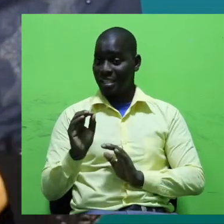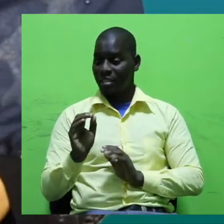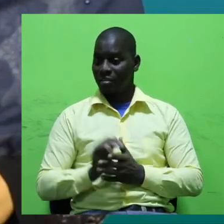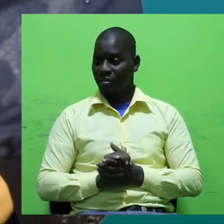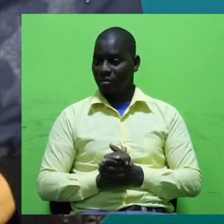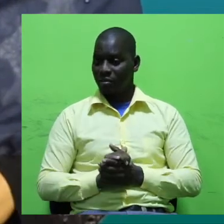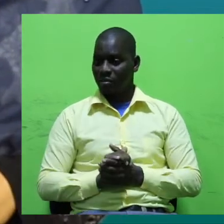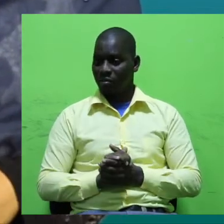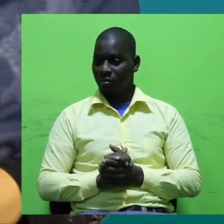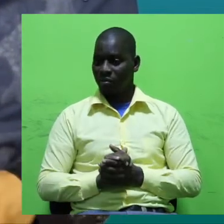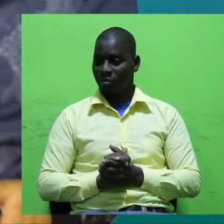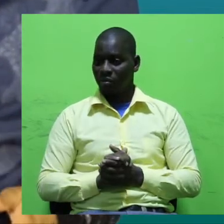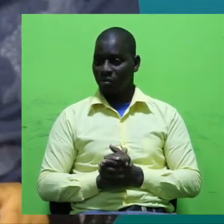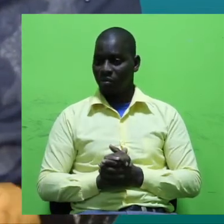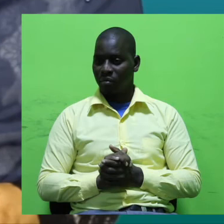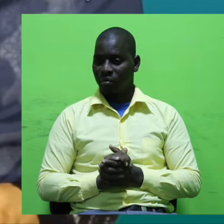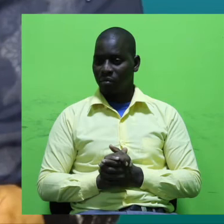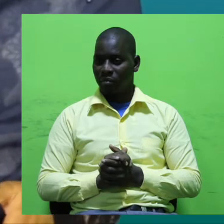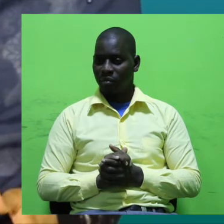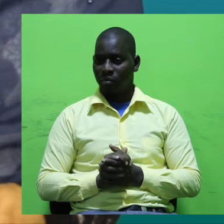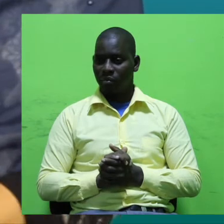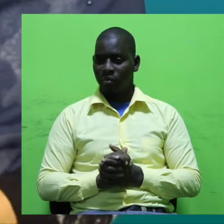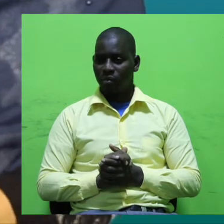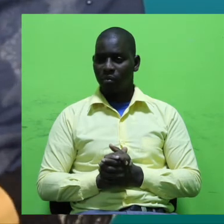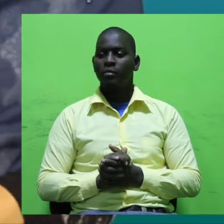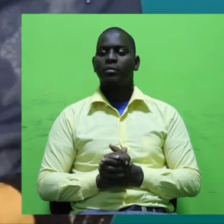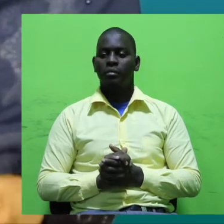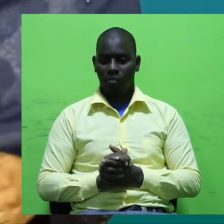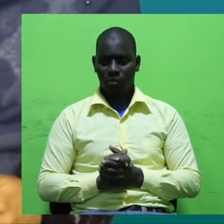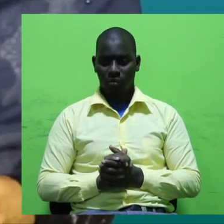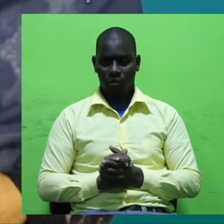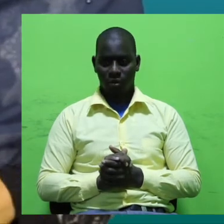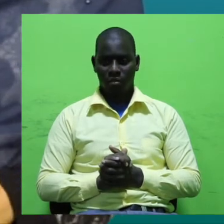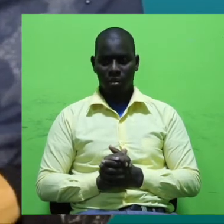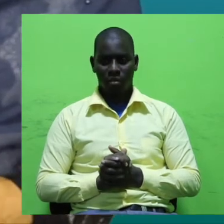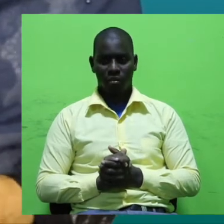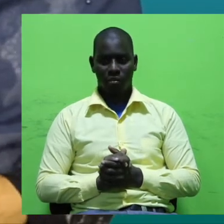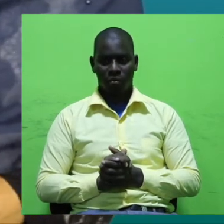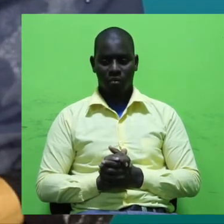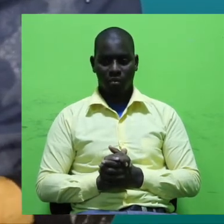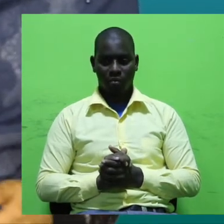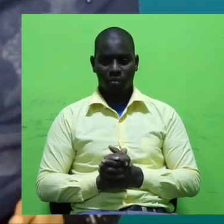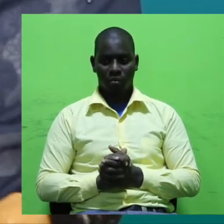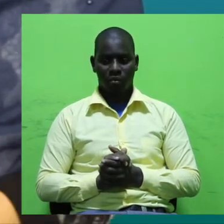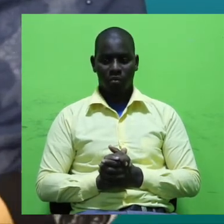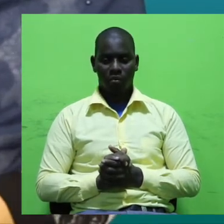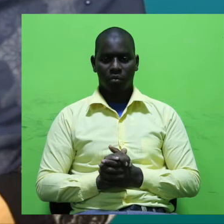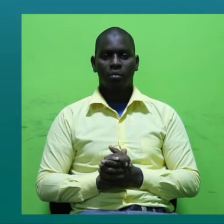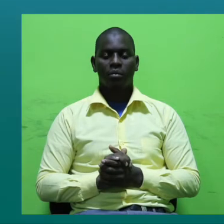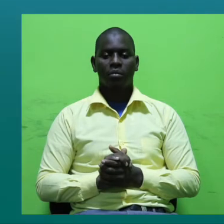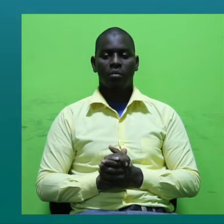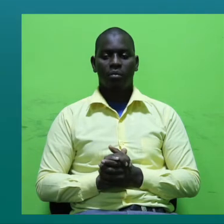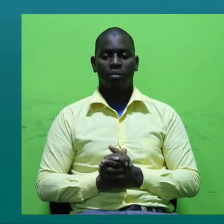the solution. Now do this on your exercise book. Convert these degrees Fahrenheit to degrees Celsius.